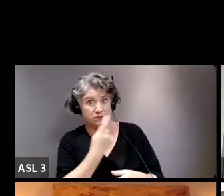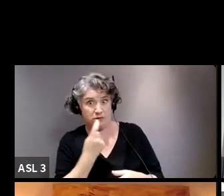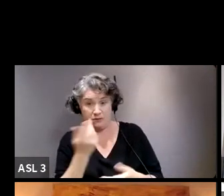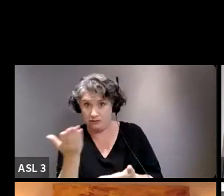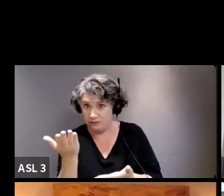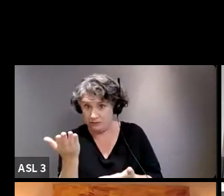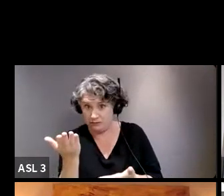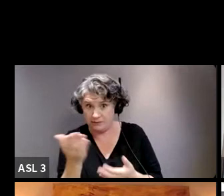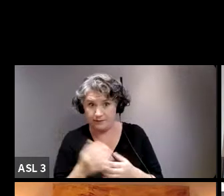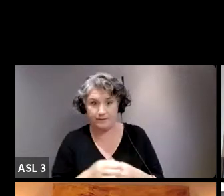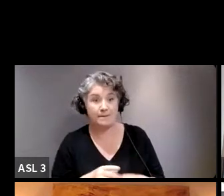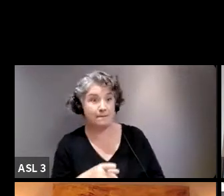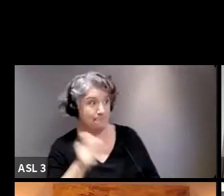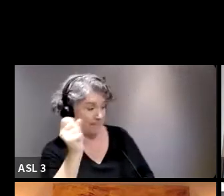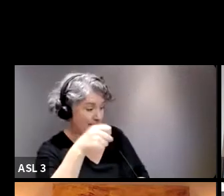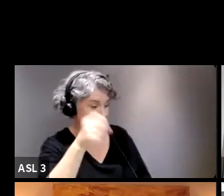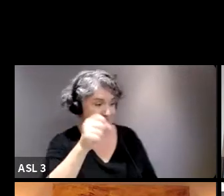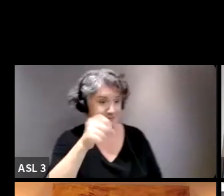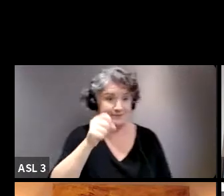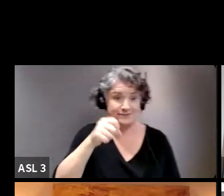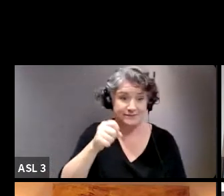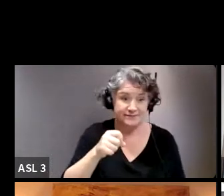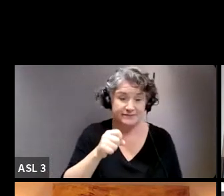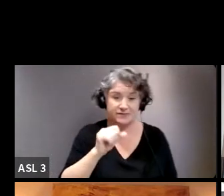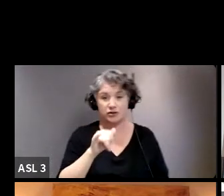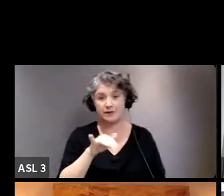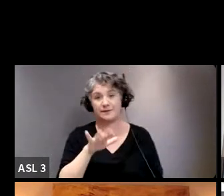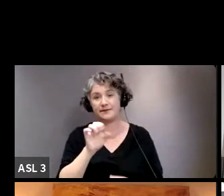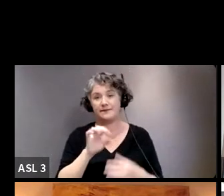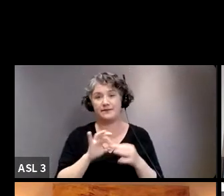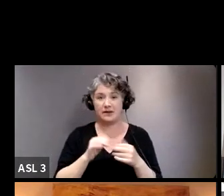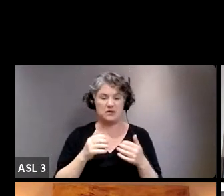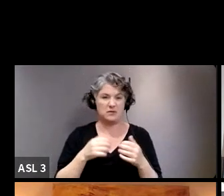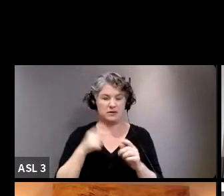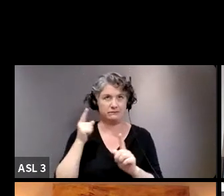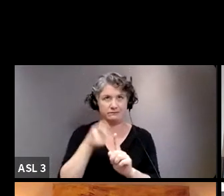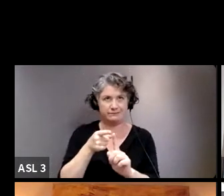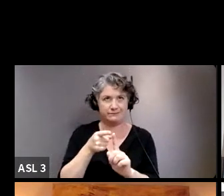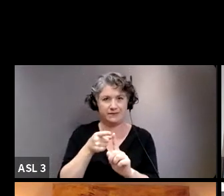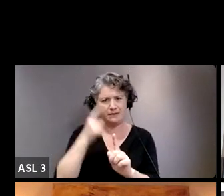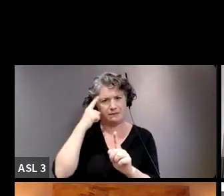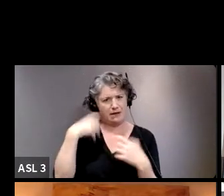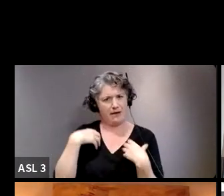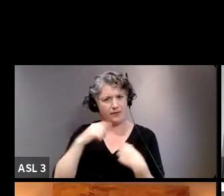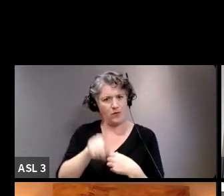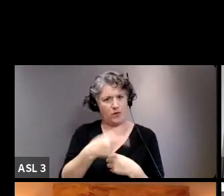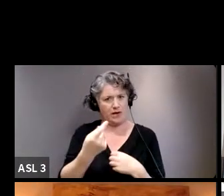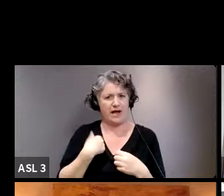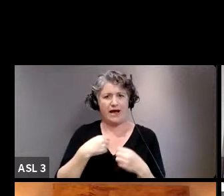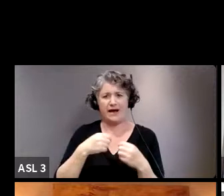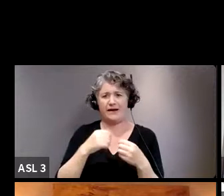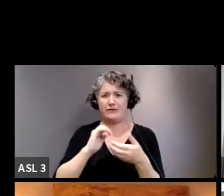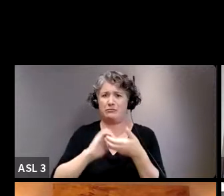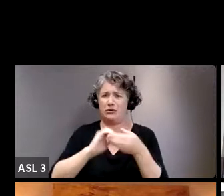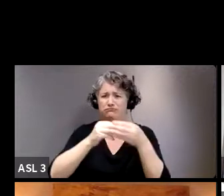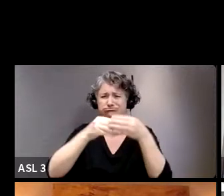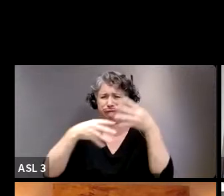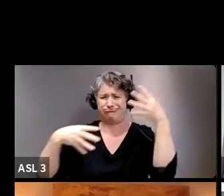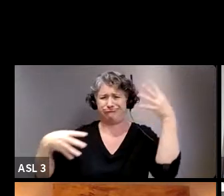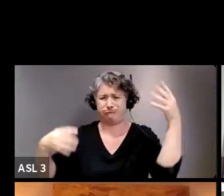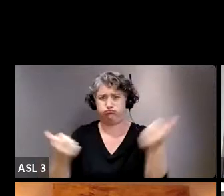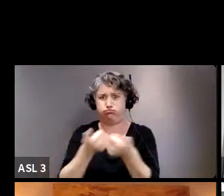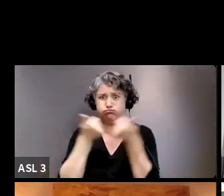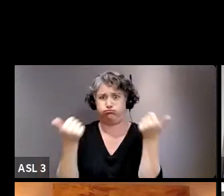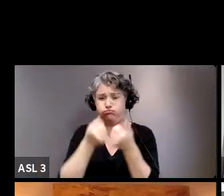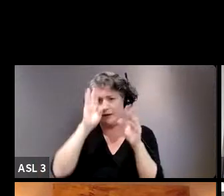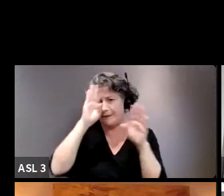yeah thank you chief um you know keep trying to try to keep it directly on track on just the mental health piece uh because we have so many different connections if you just take a